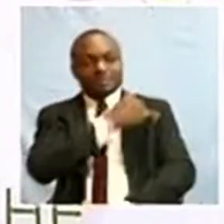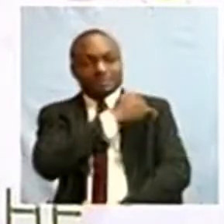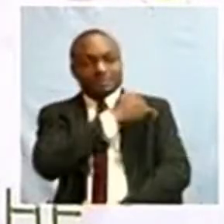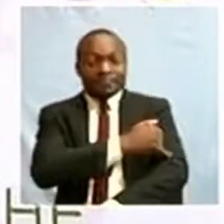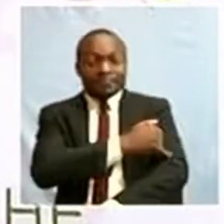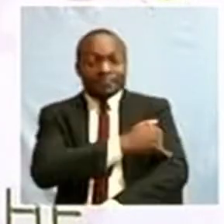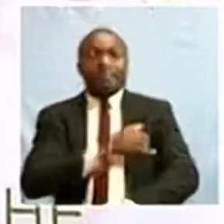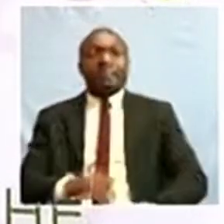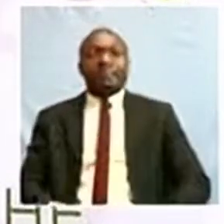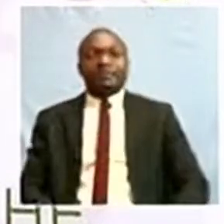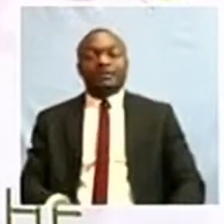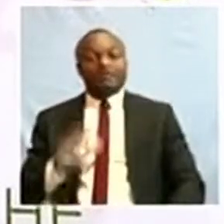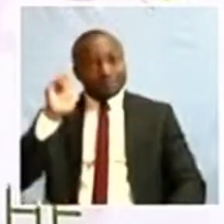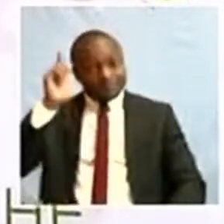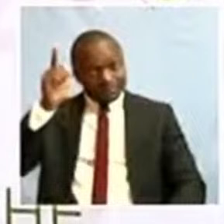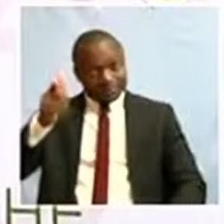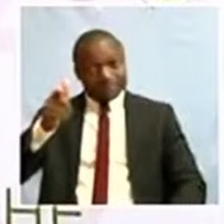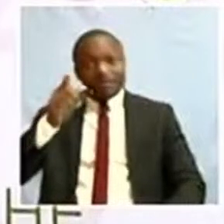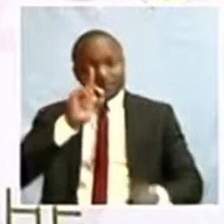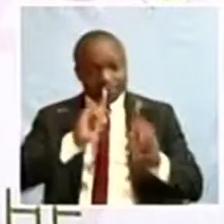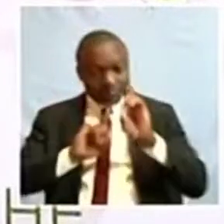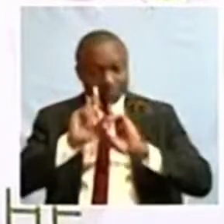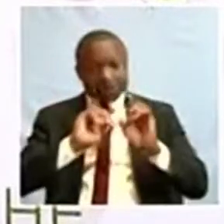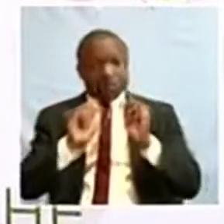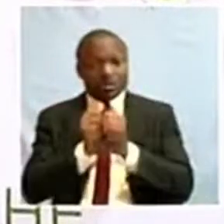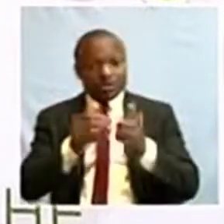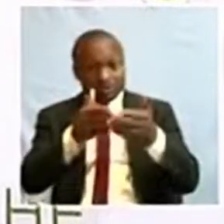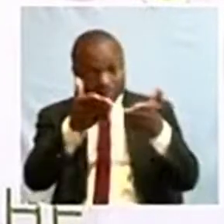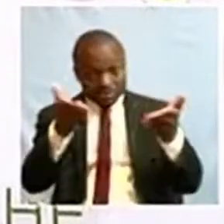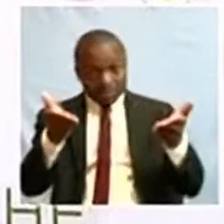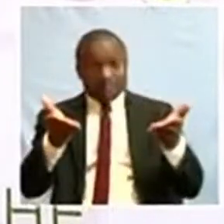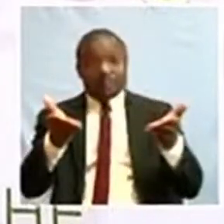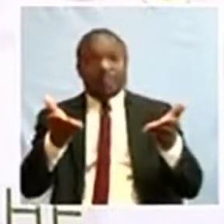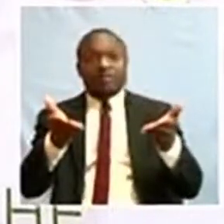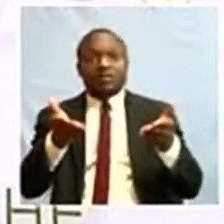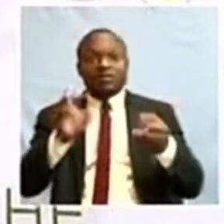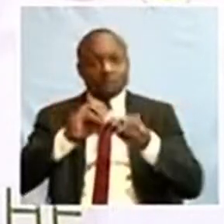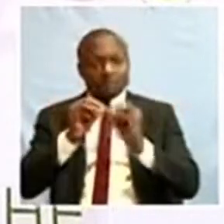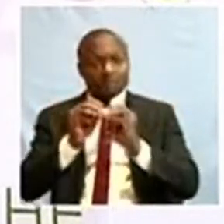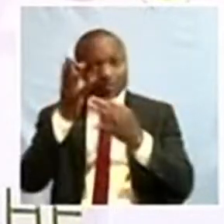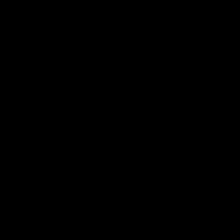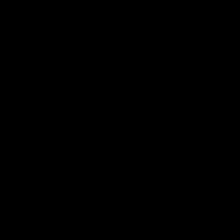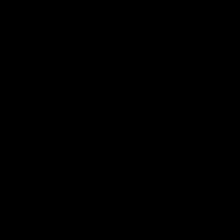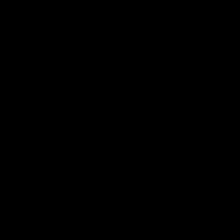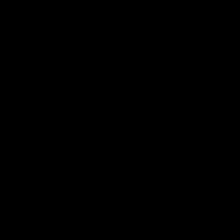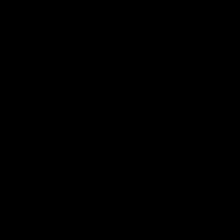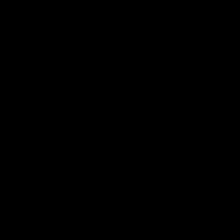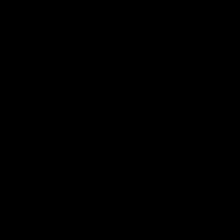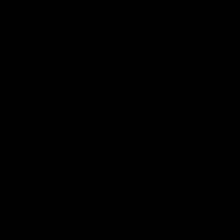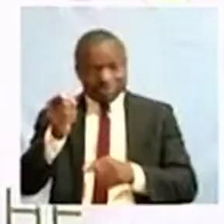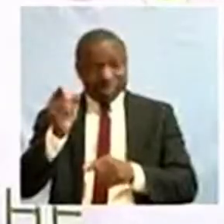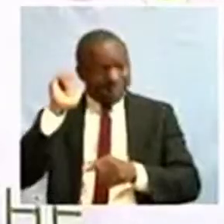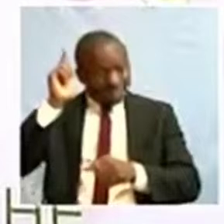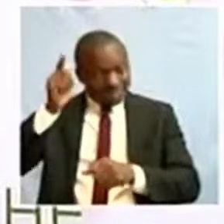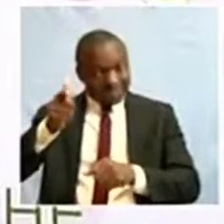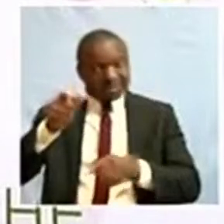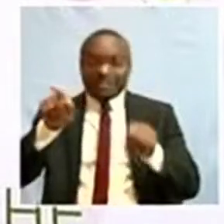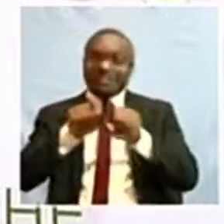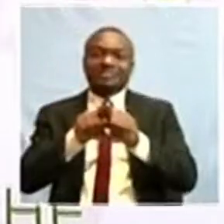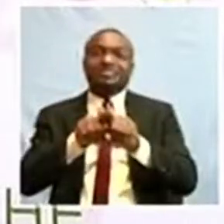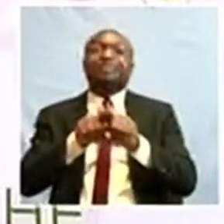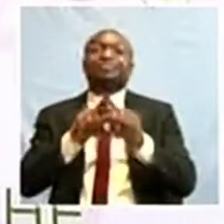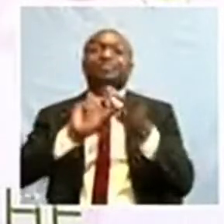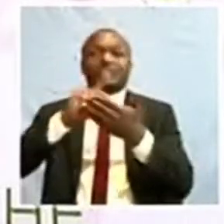Jason Manda. Later on, I'll be able to interact with you on the number that I'll share with you later on this same